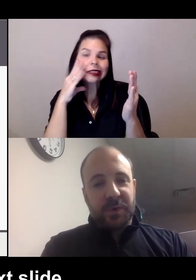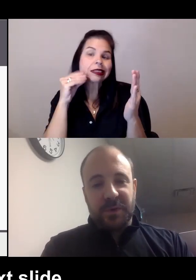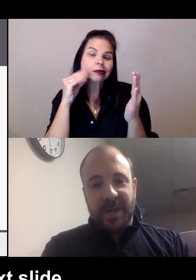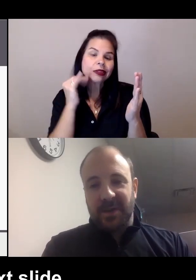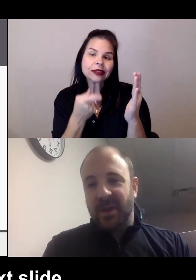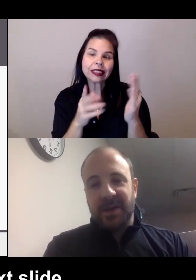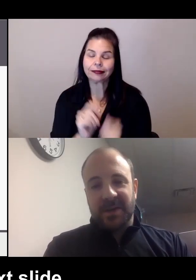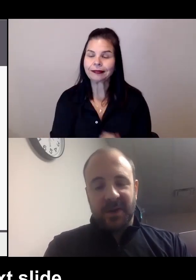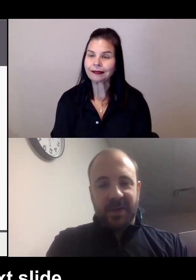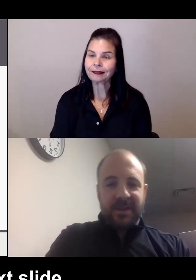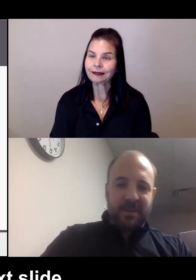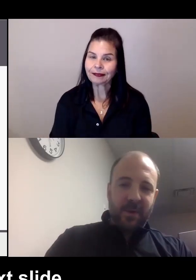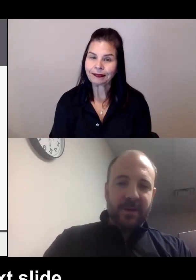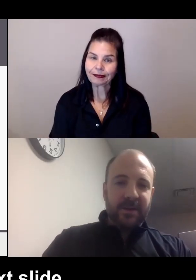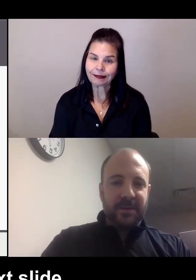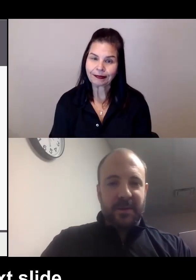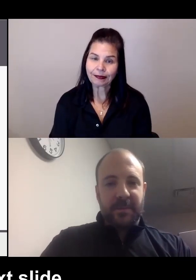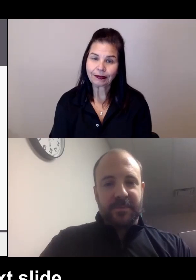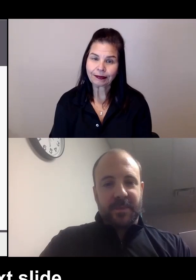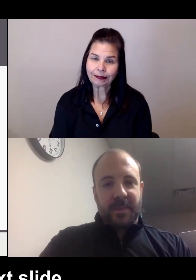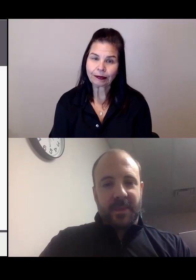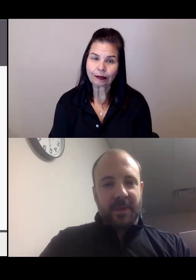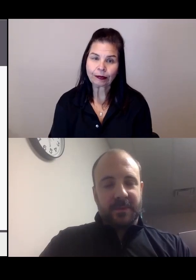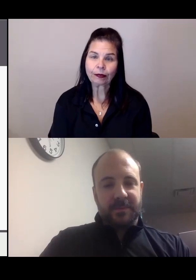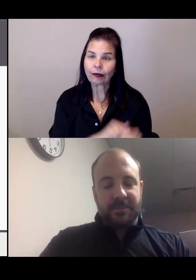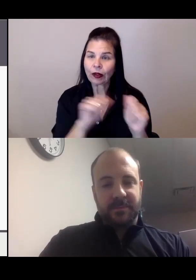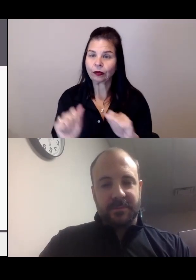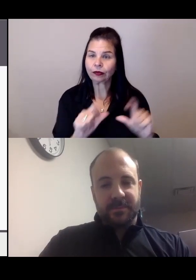could go to the next slide, Carolina, that'd be great.